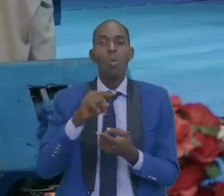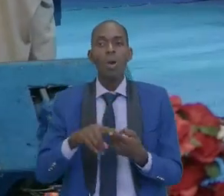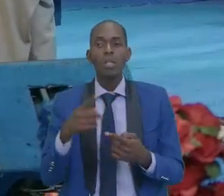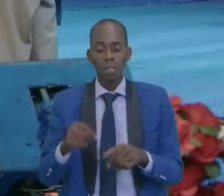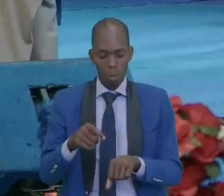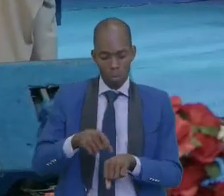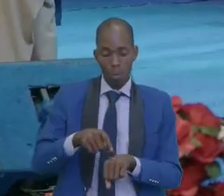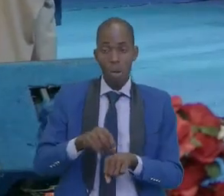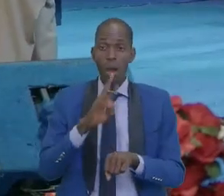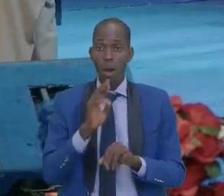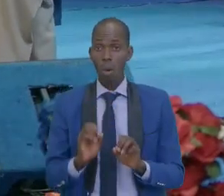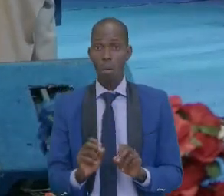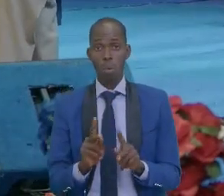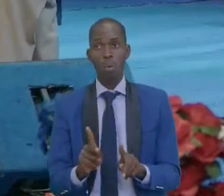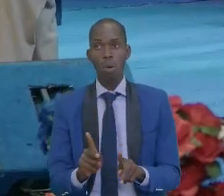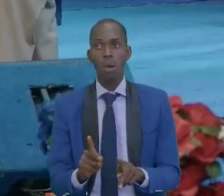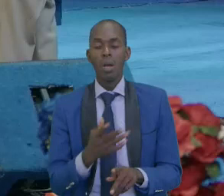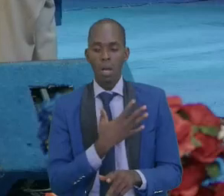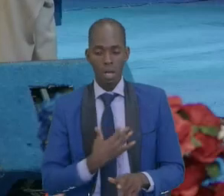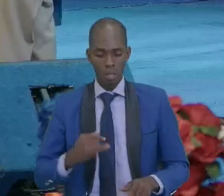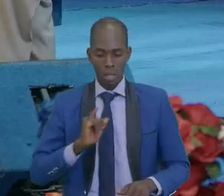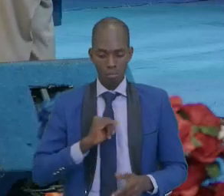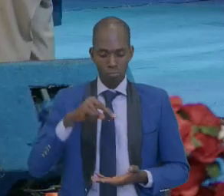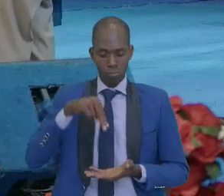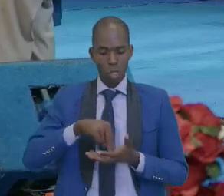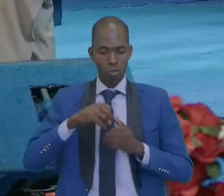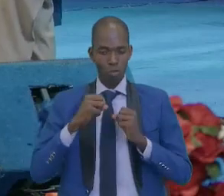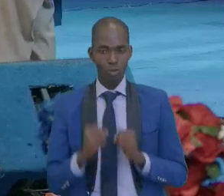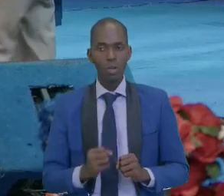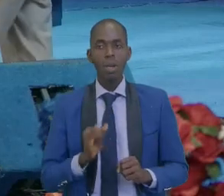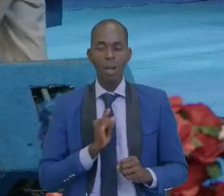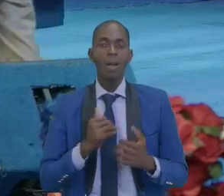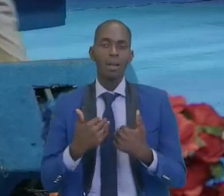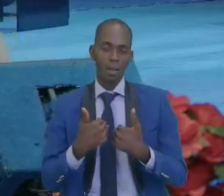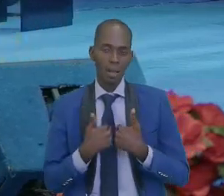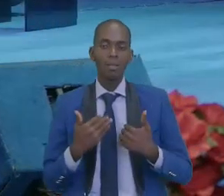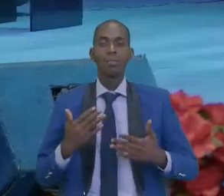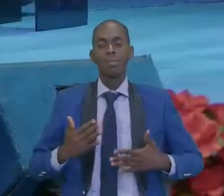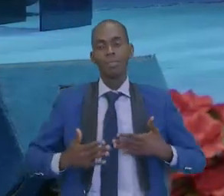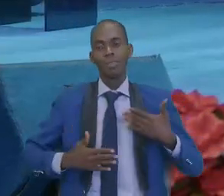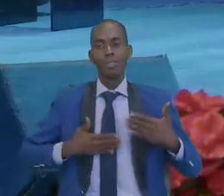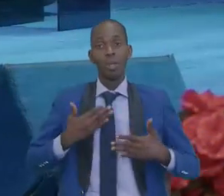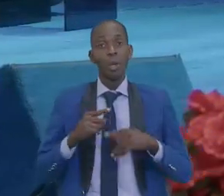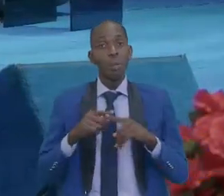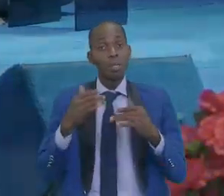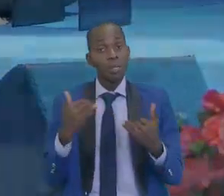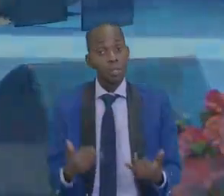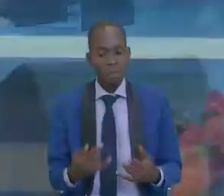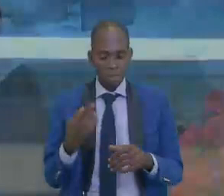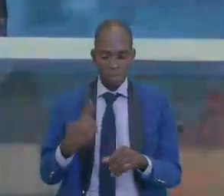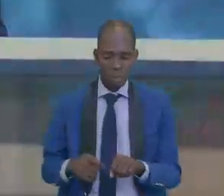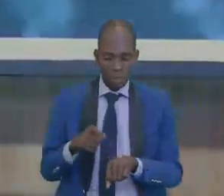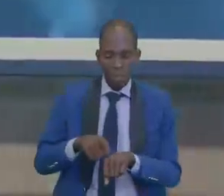right, and I stand firm, I have joy. But now the bones of my